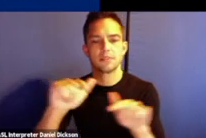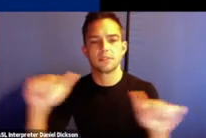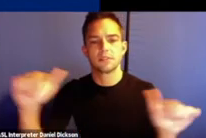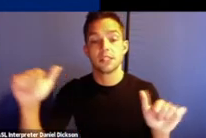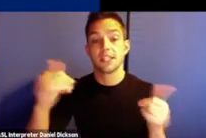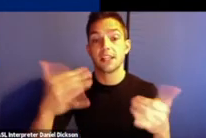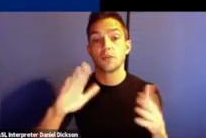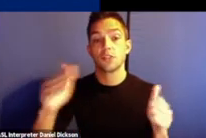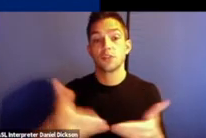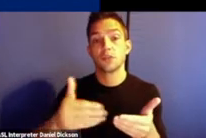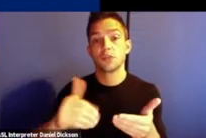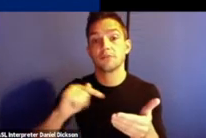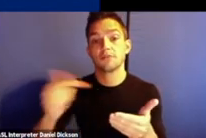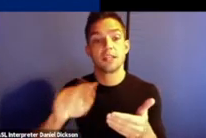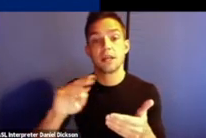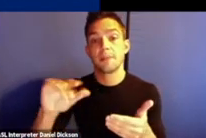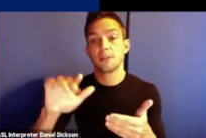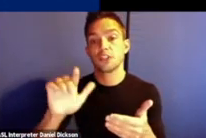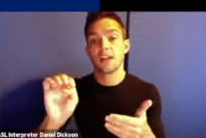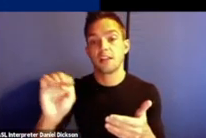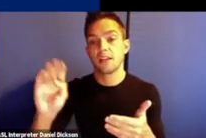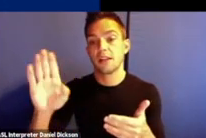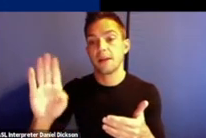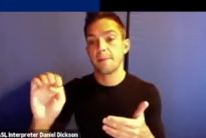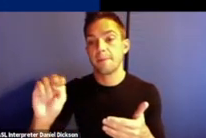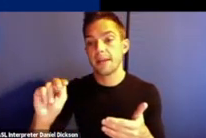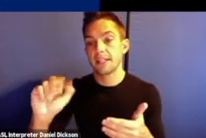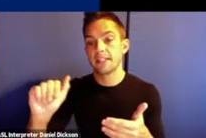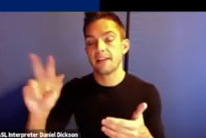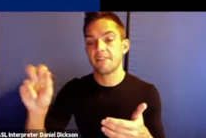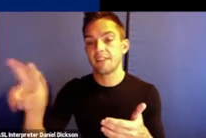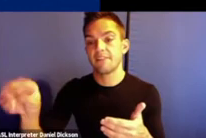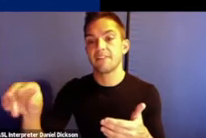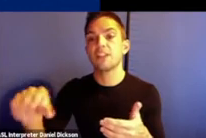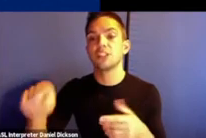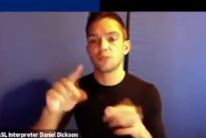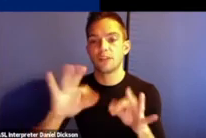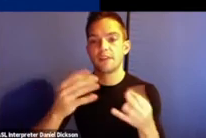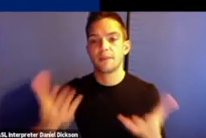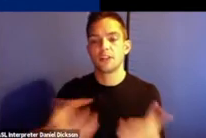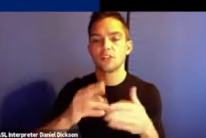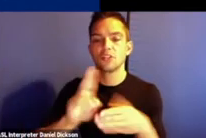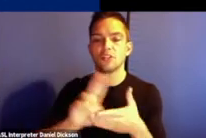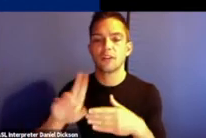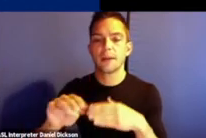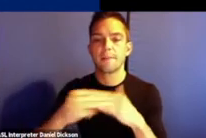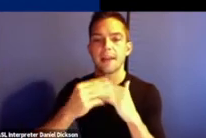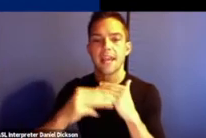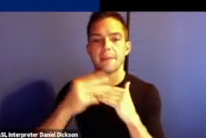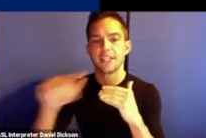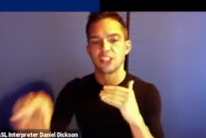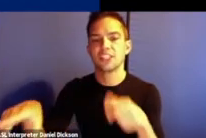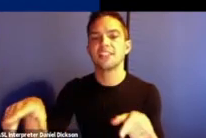I would now like to introduce Michelle Benaviv, who is one of the families here at the University of Miami, who's gonna share